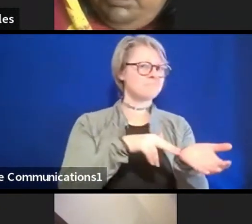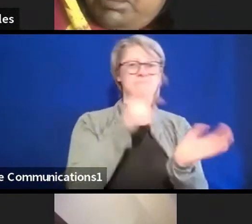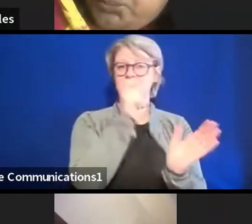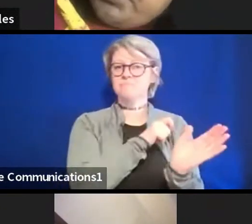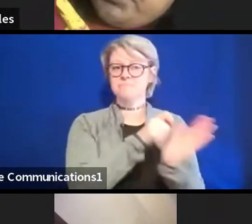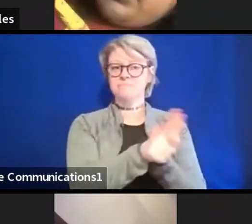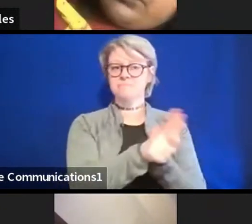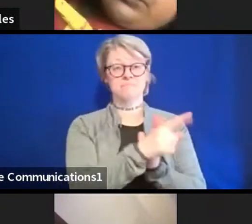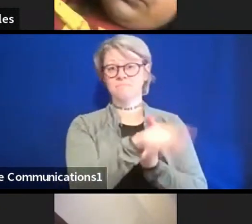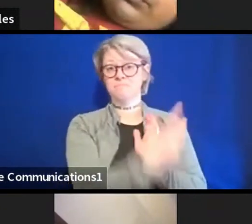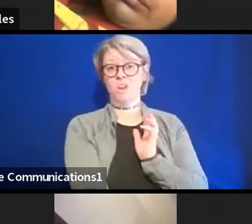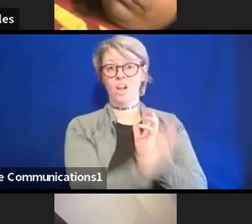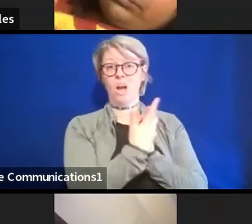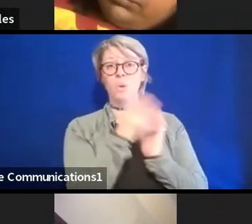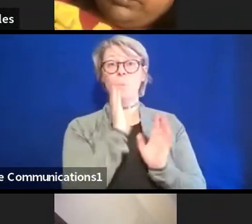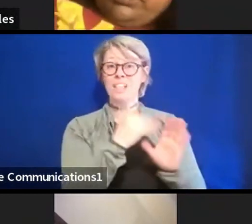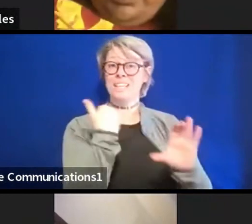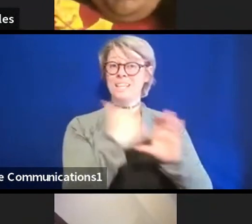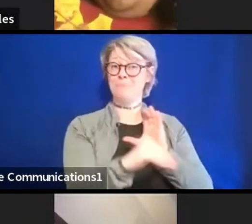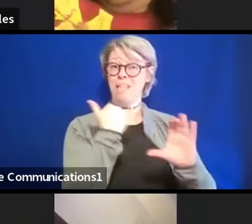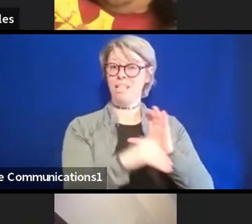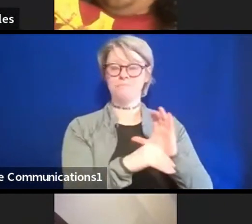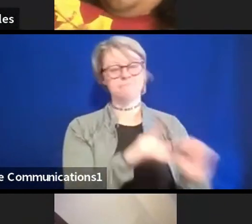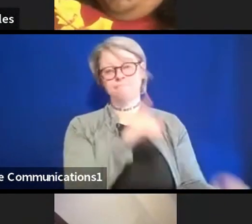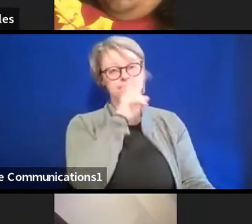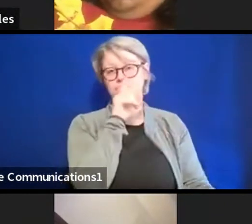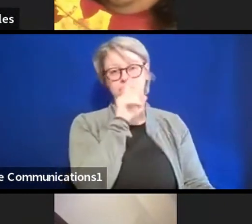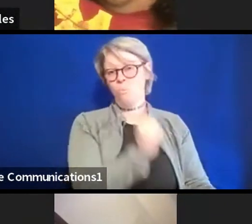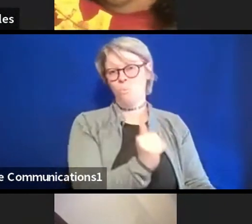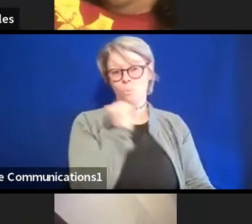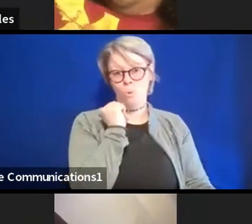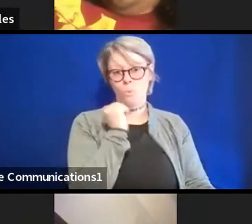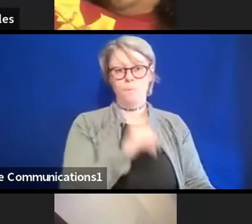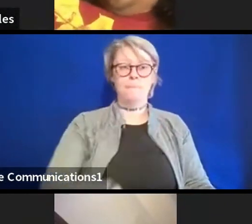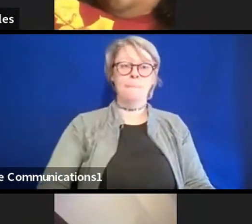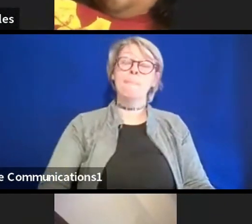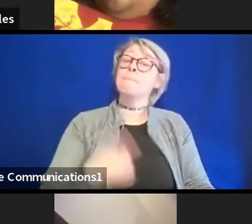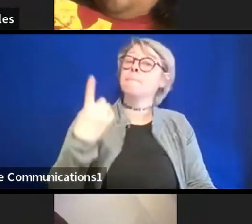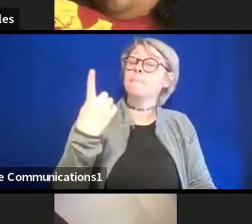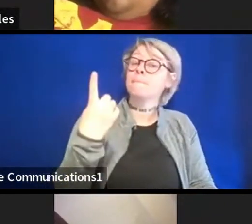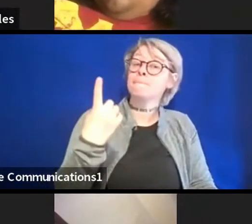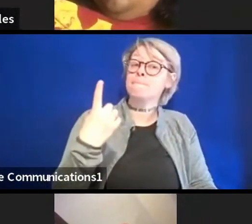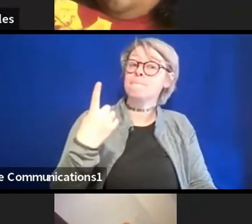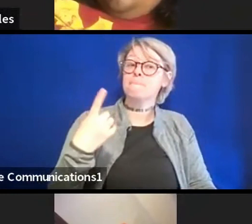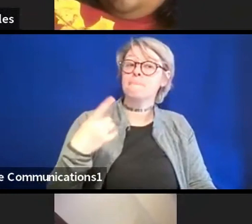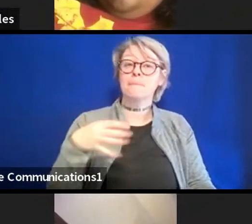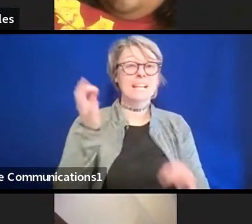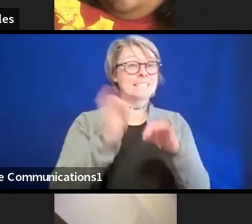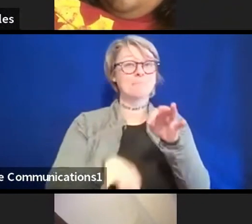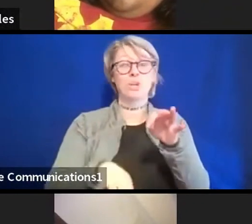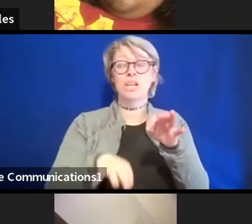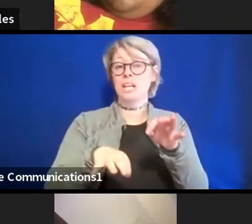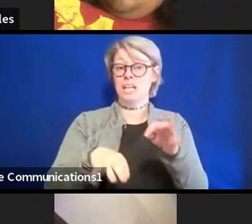etc., will accommodate me with that. So something simple and doesn't cost any